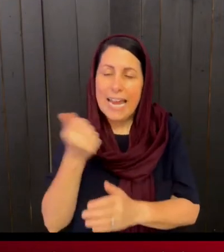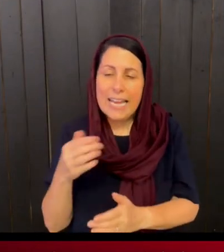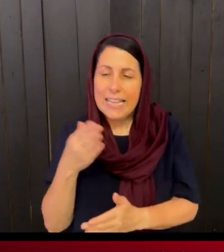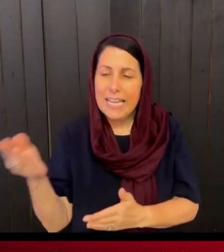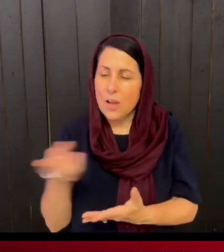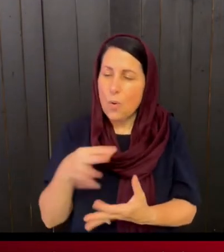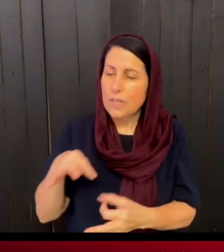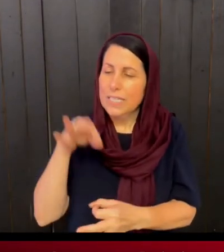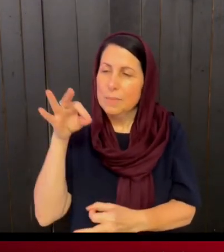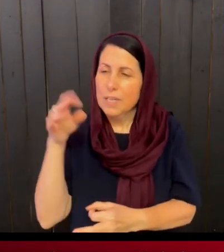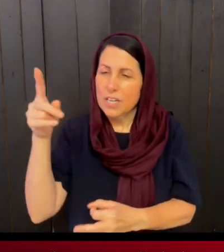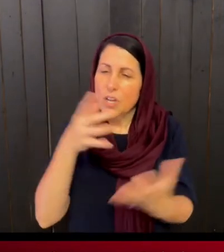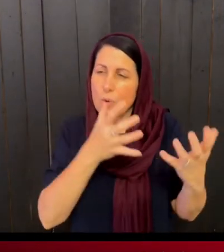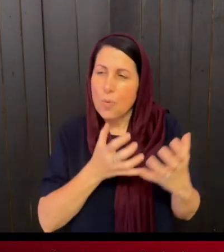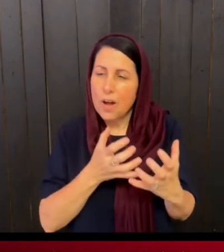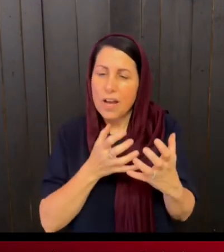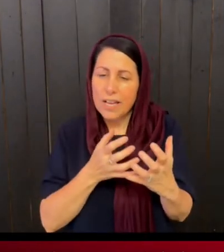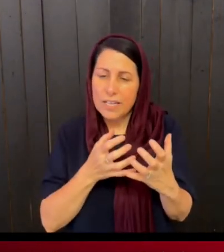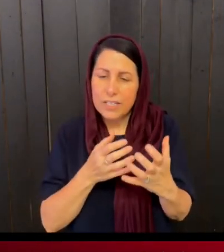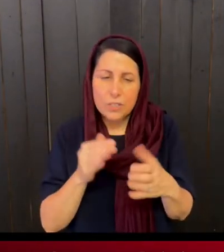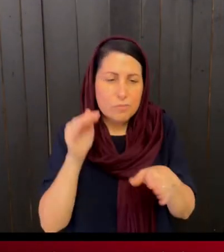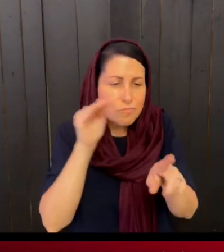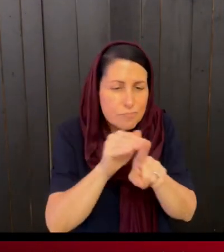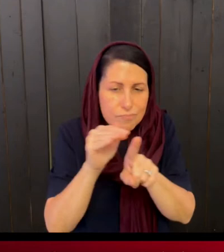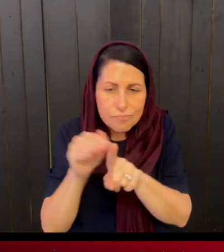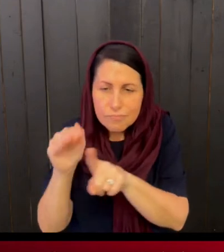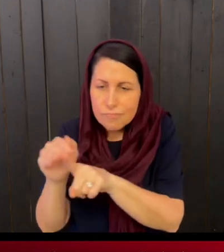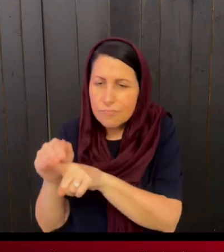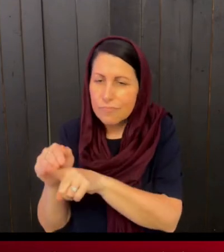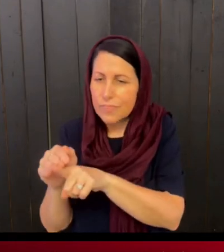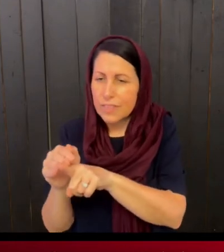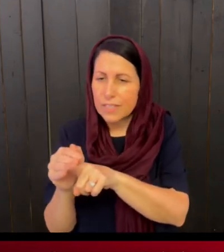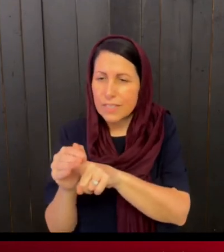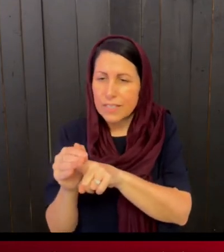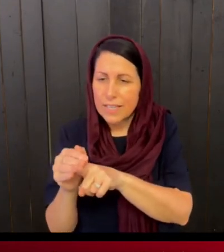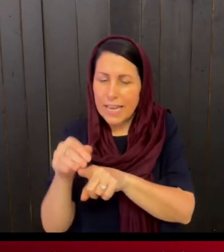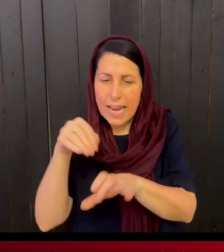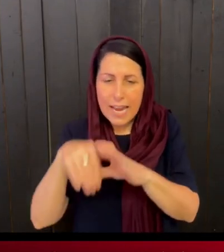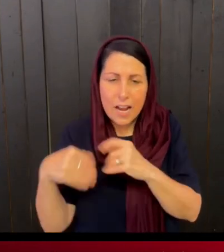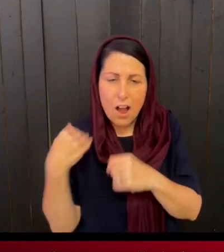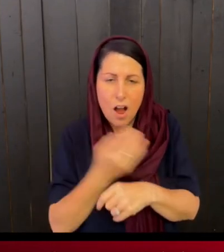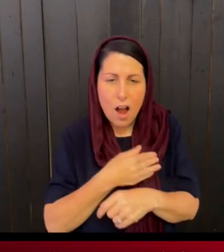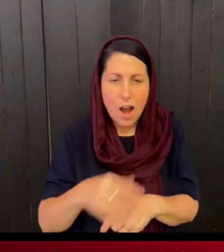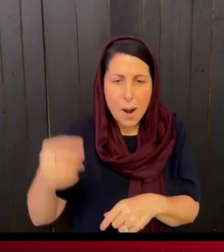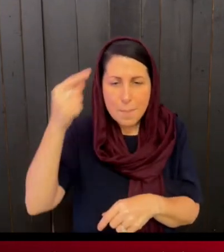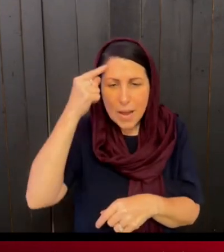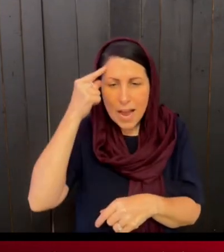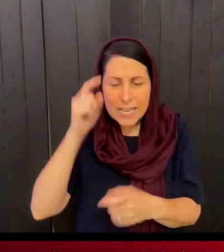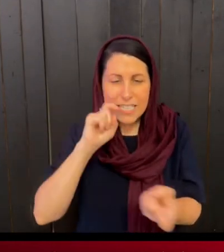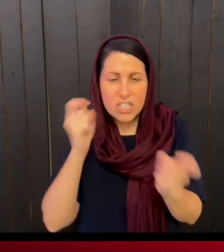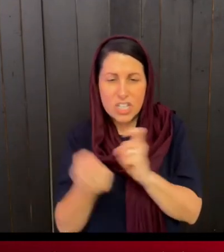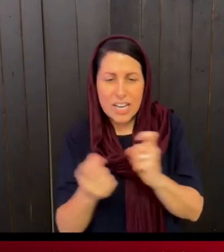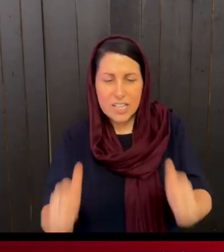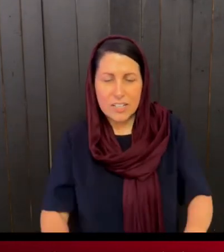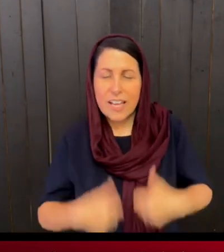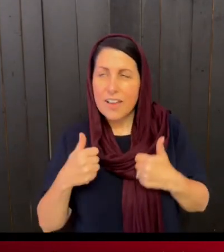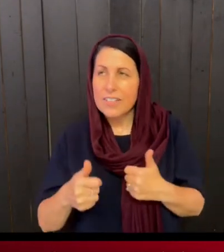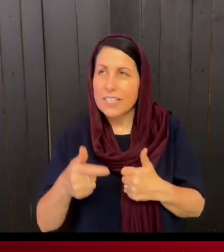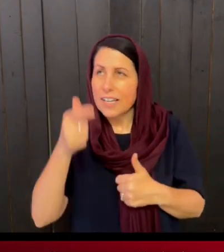want to just resonate with people and to sink into hearts and minds and change people's lives, Lord God, I pray